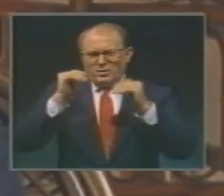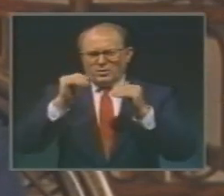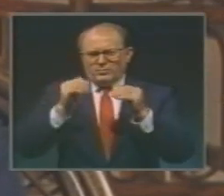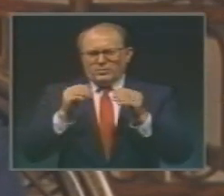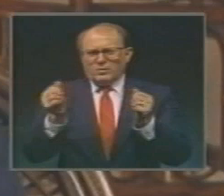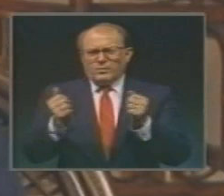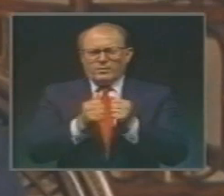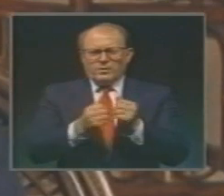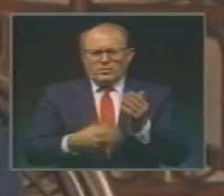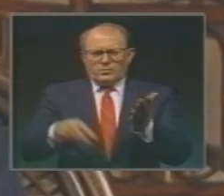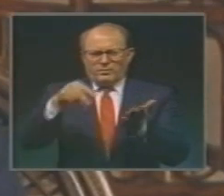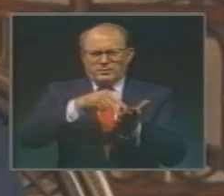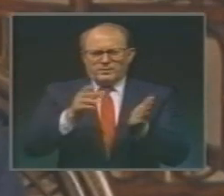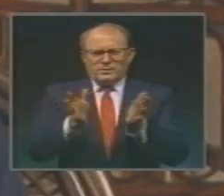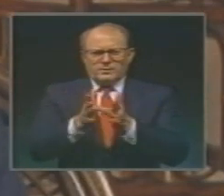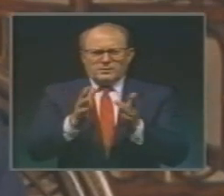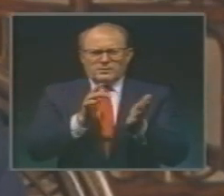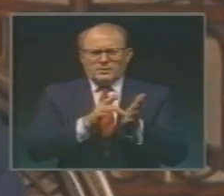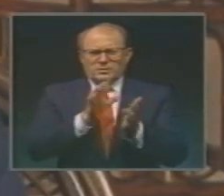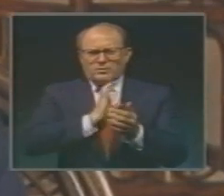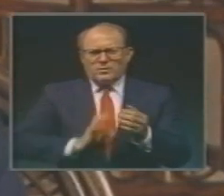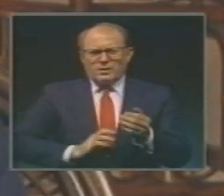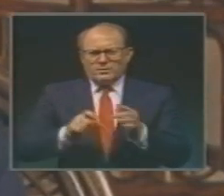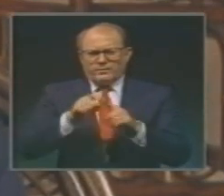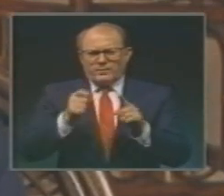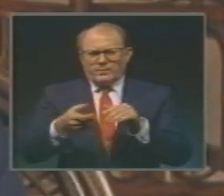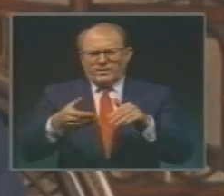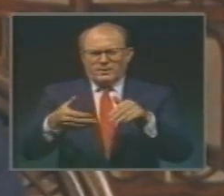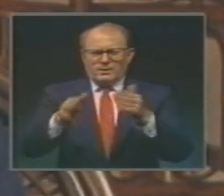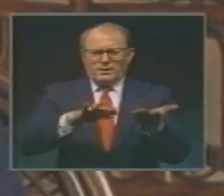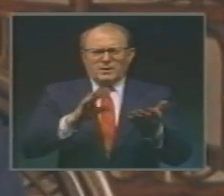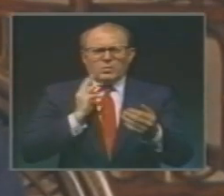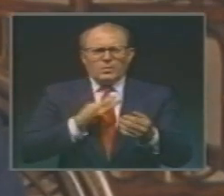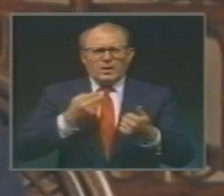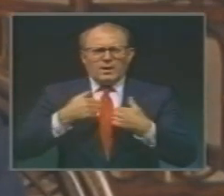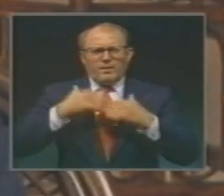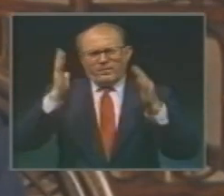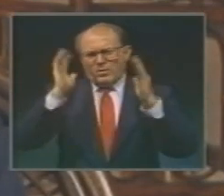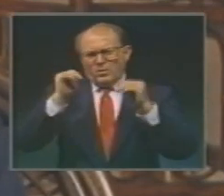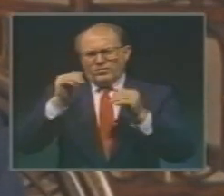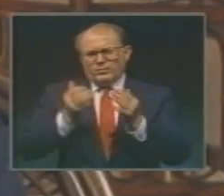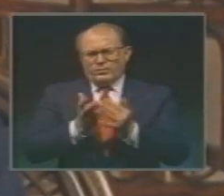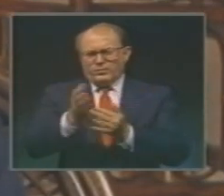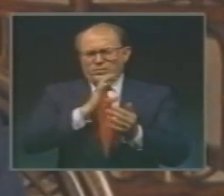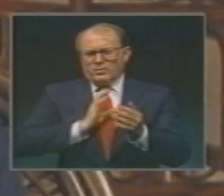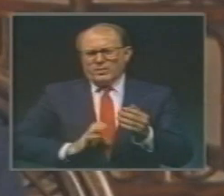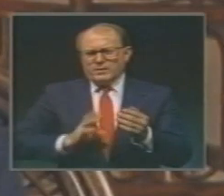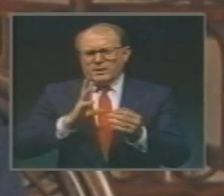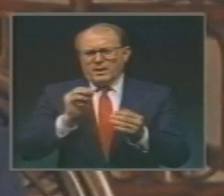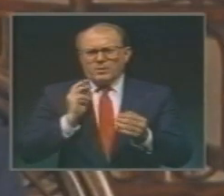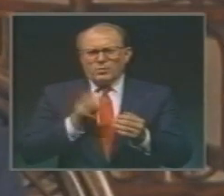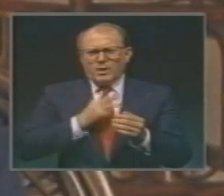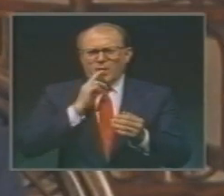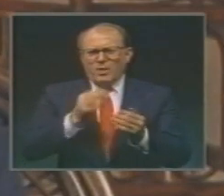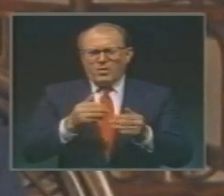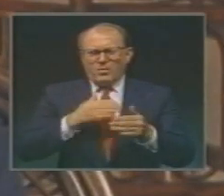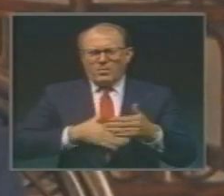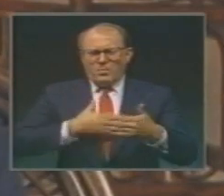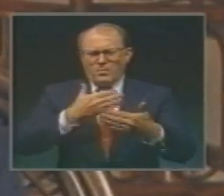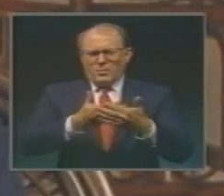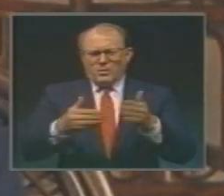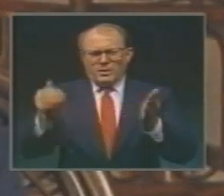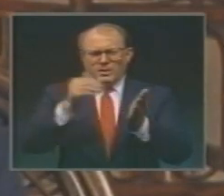Jesus Christ from the dead. We have hope in Christ, and we are born again to that new